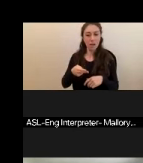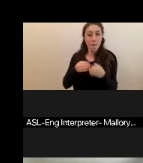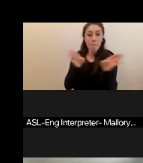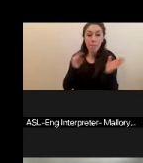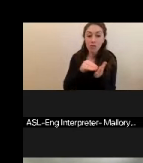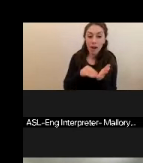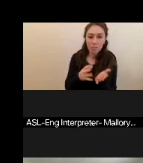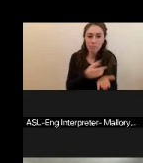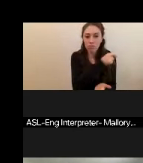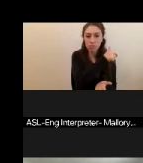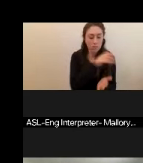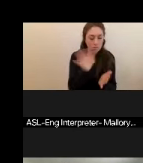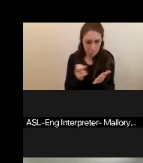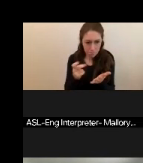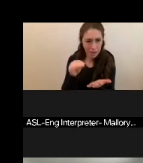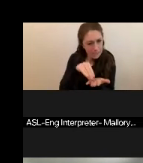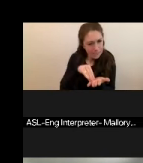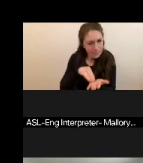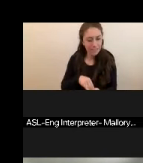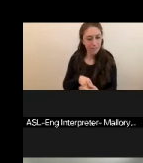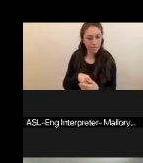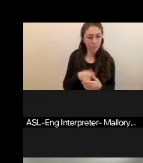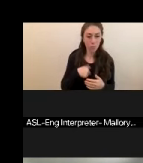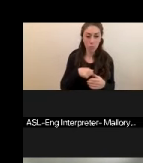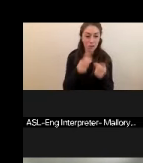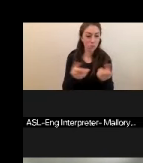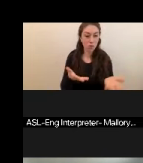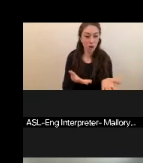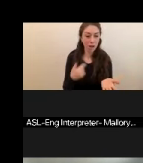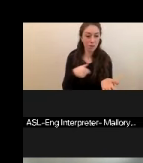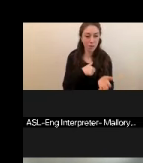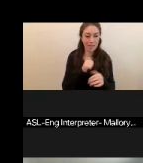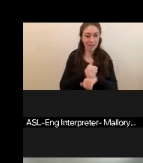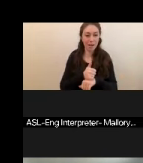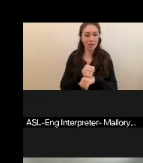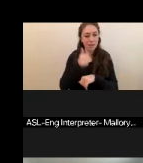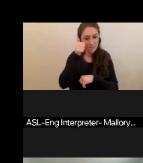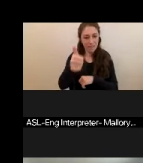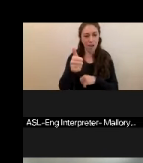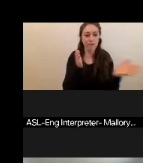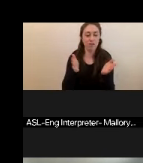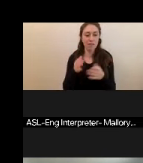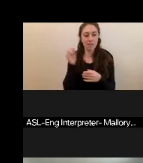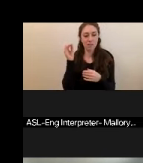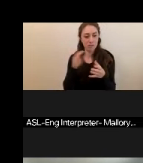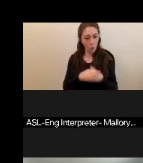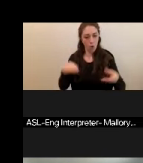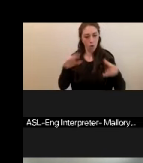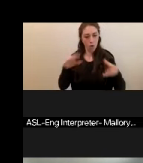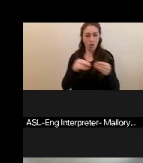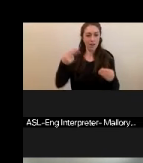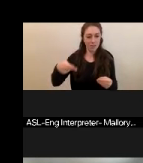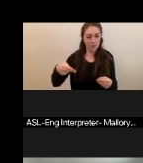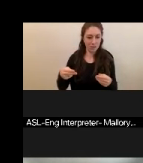And so what we did to contribute to that exhibition was set up a self-service oral history station where people can come to the